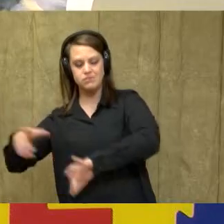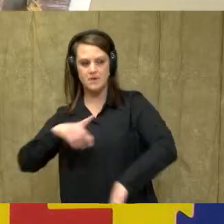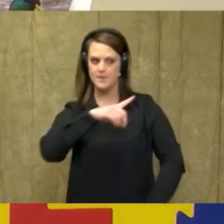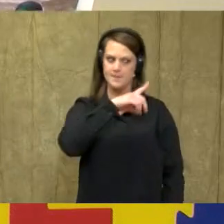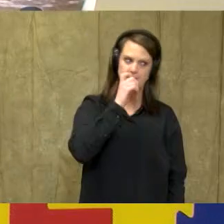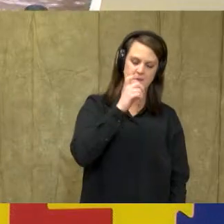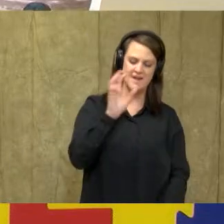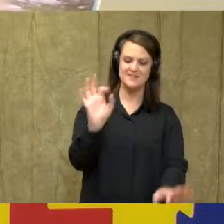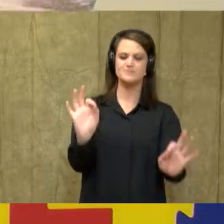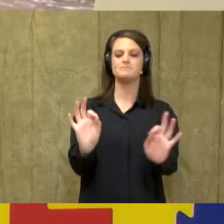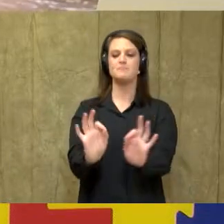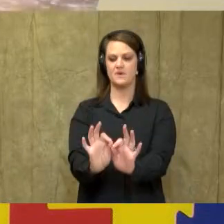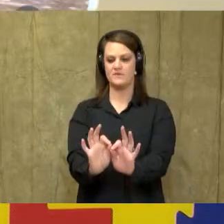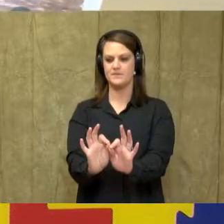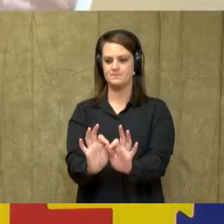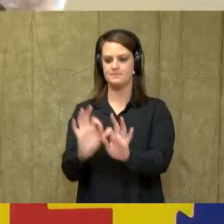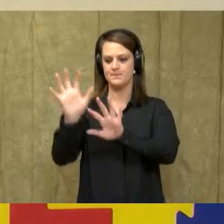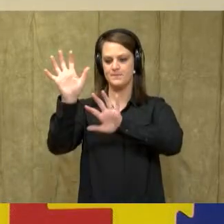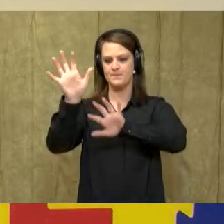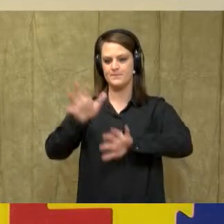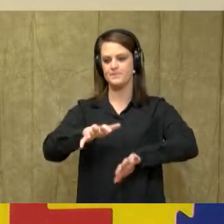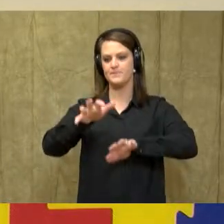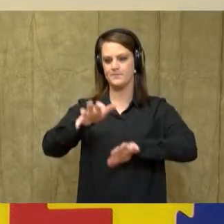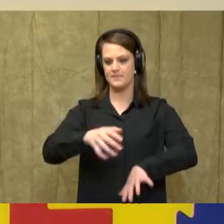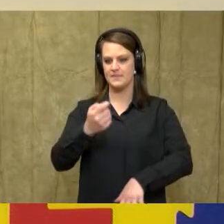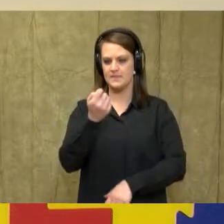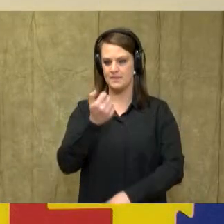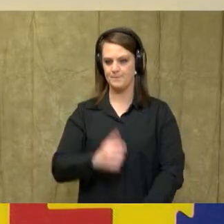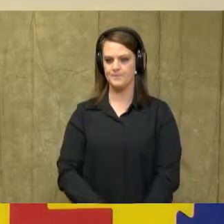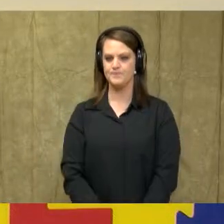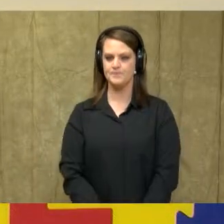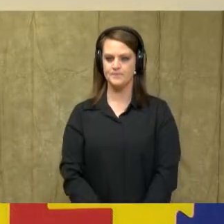but just right. That's correct.